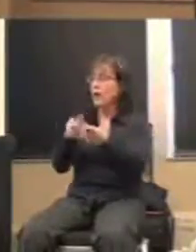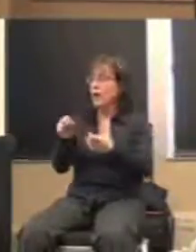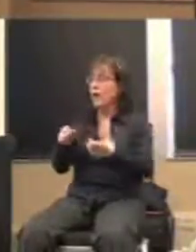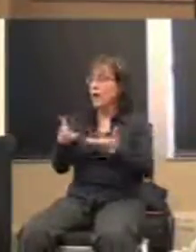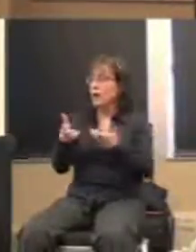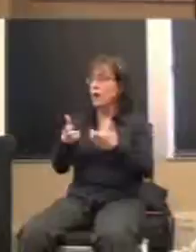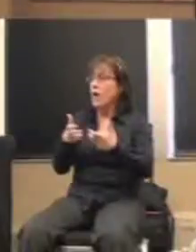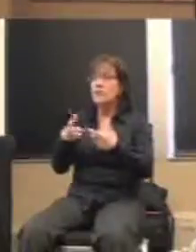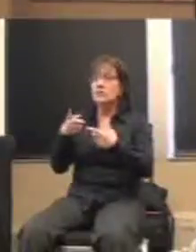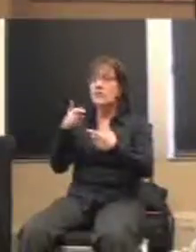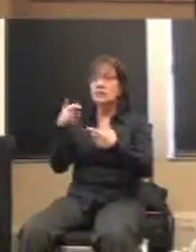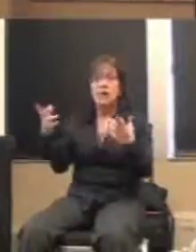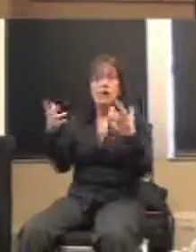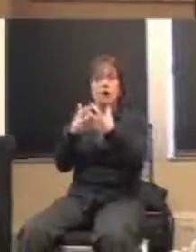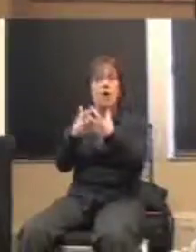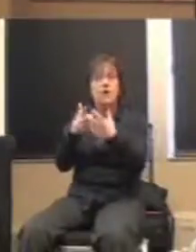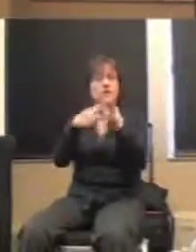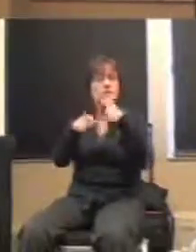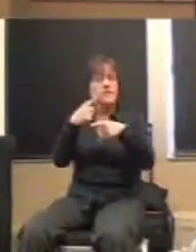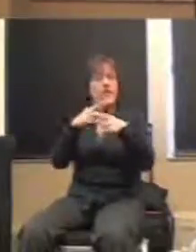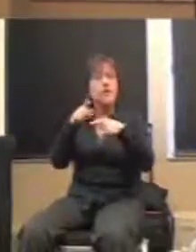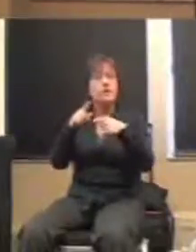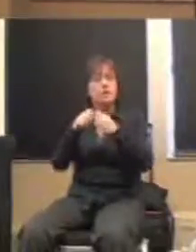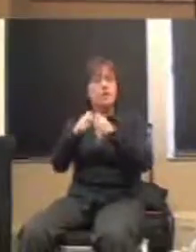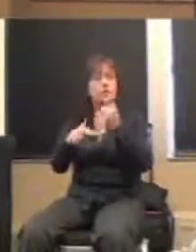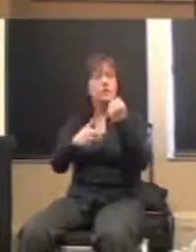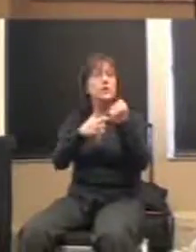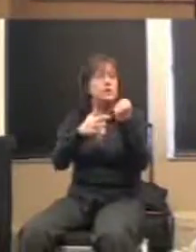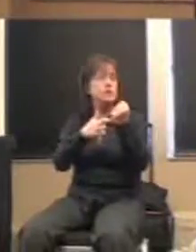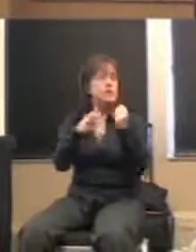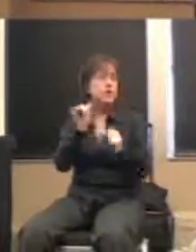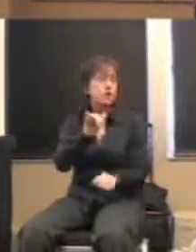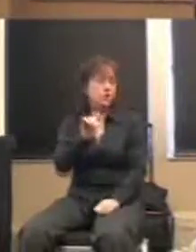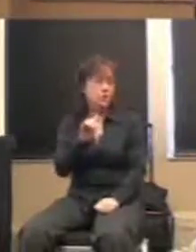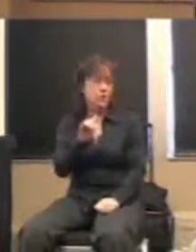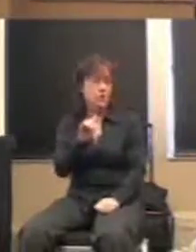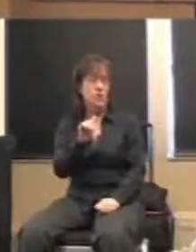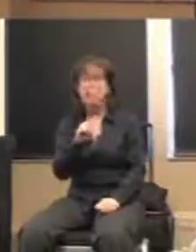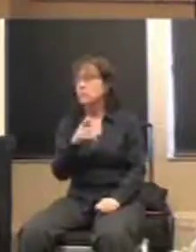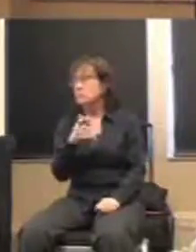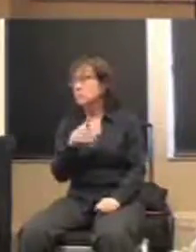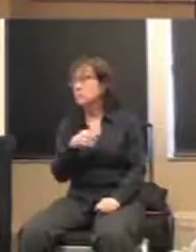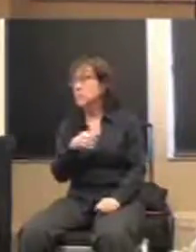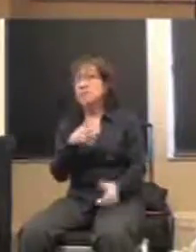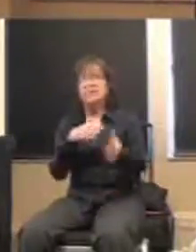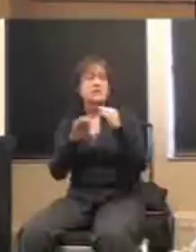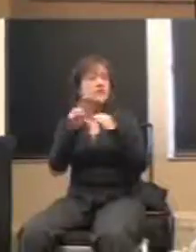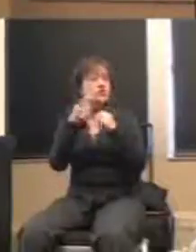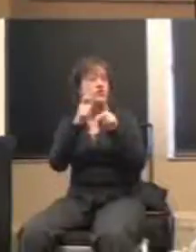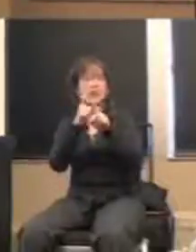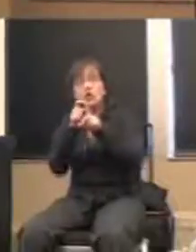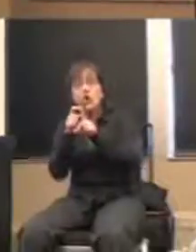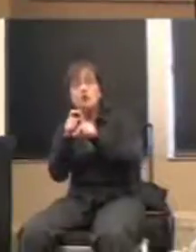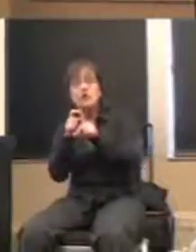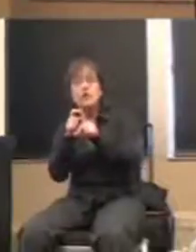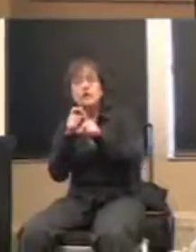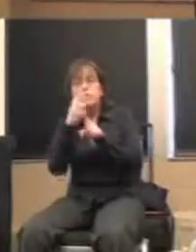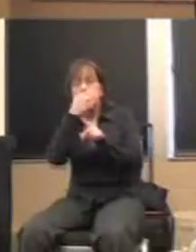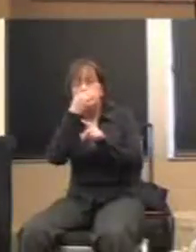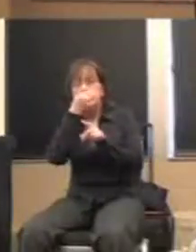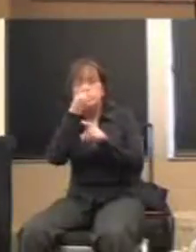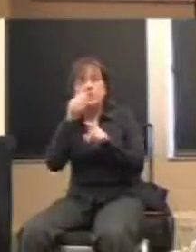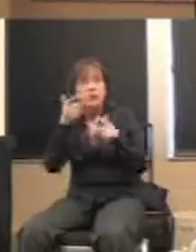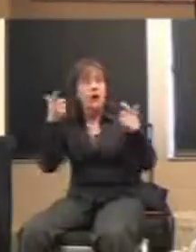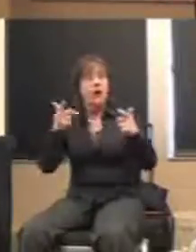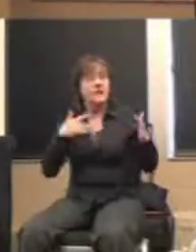your sign when you're doing your reinforcement also. Instead of just pairing it with the word. You pair it when you're big, you're